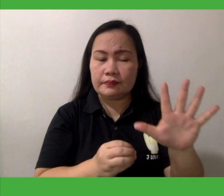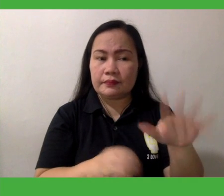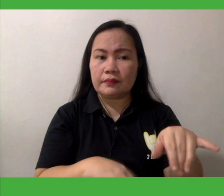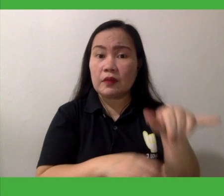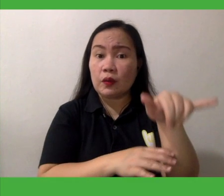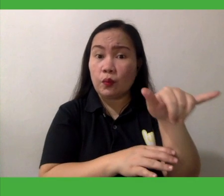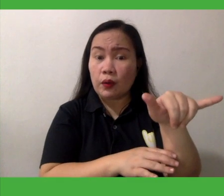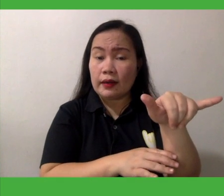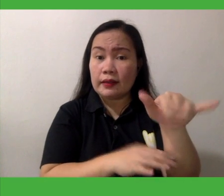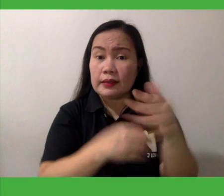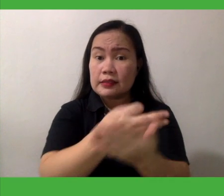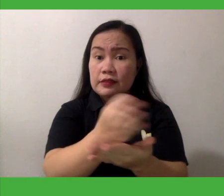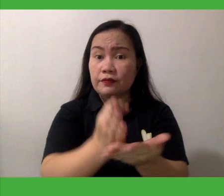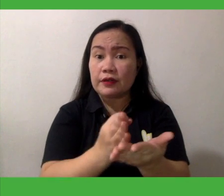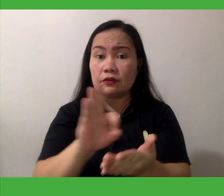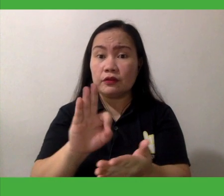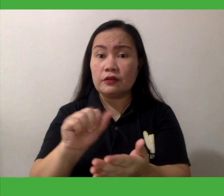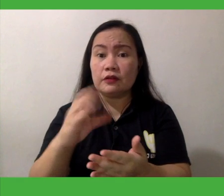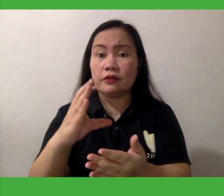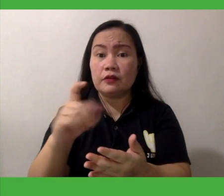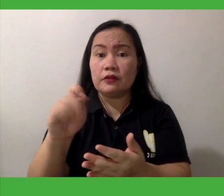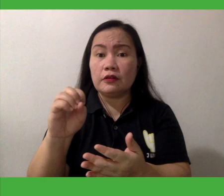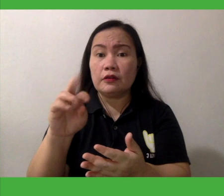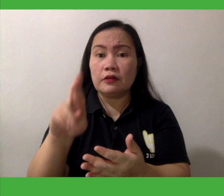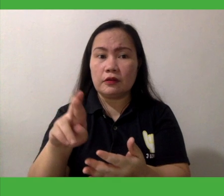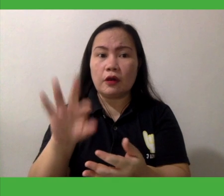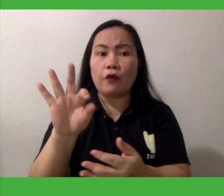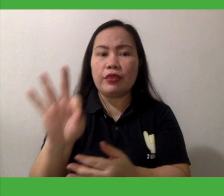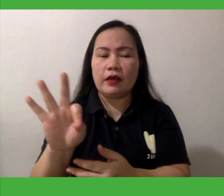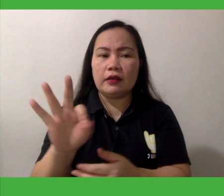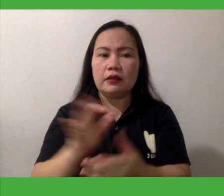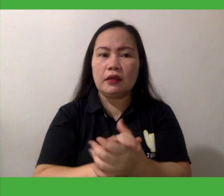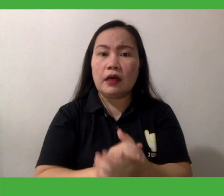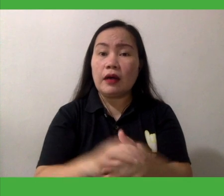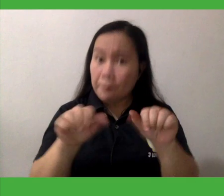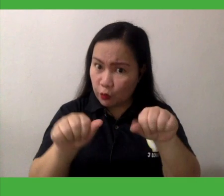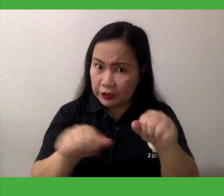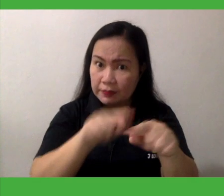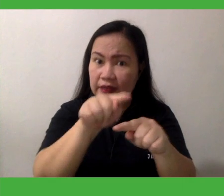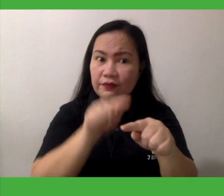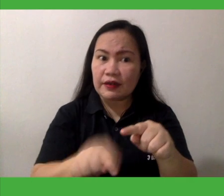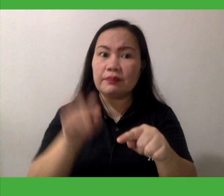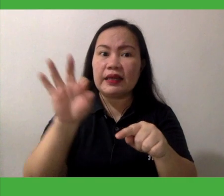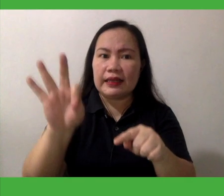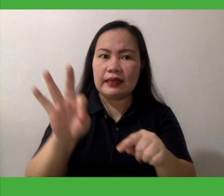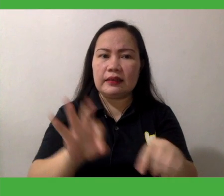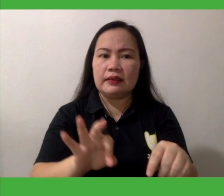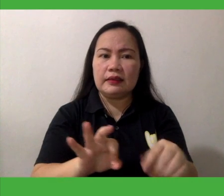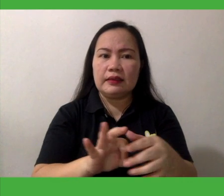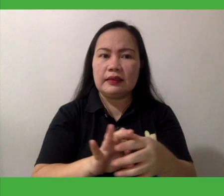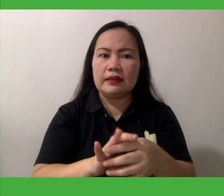last one, y is a factor of 9. So, we have here 1, 3, 9.